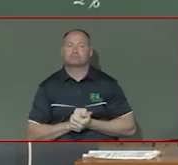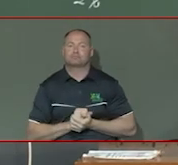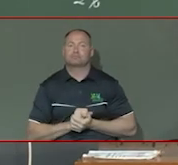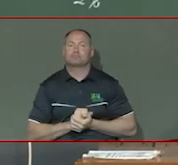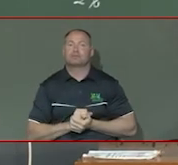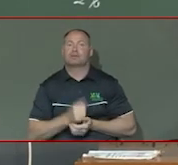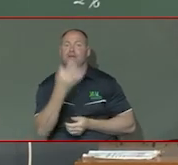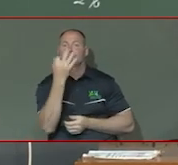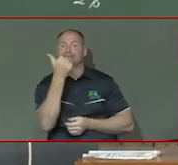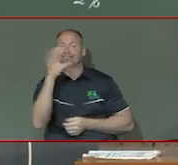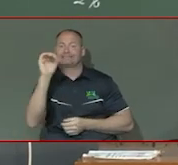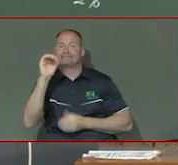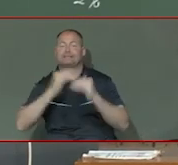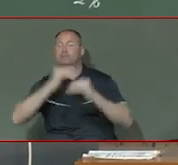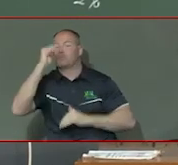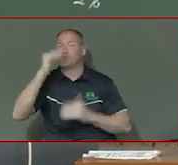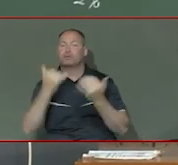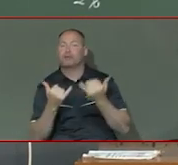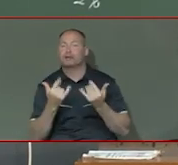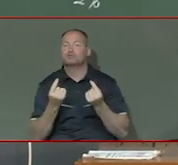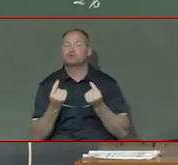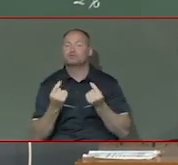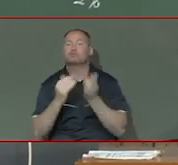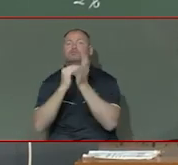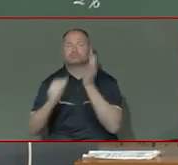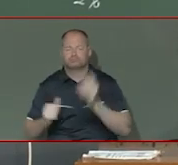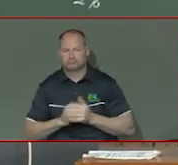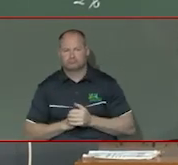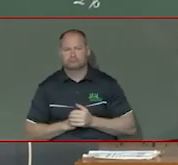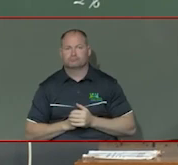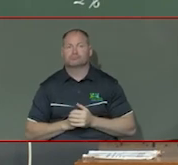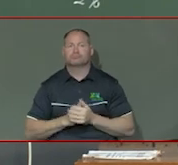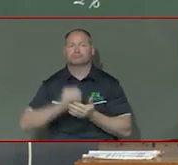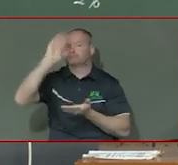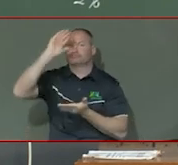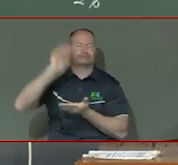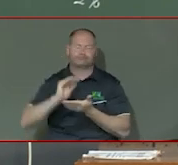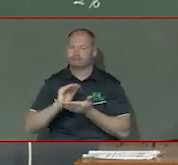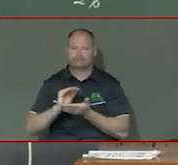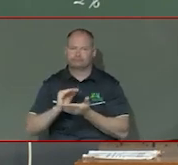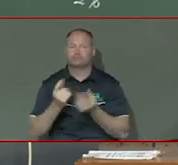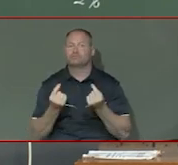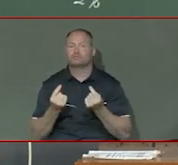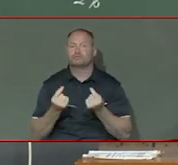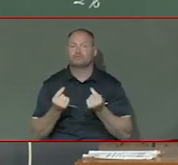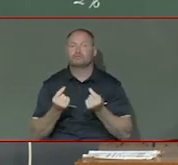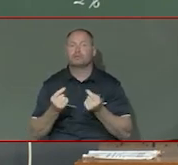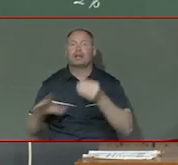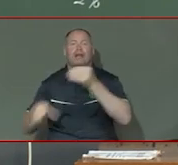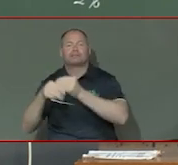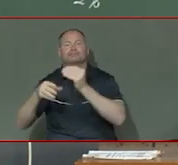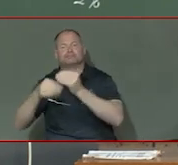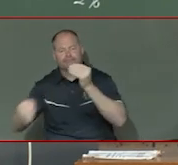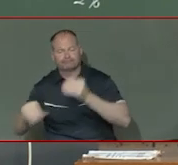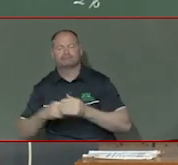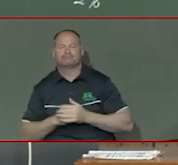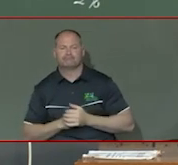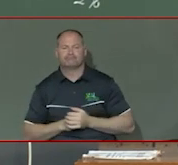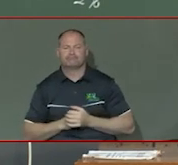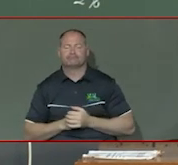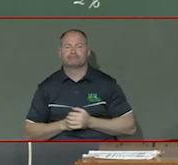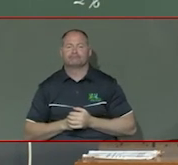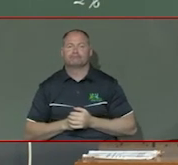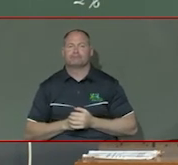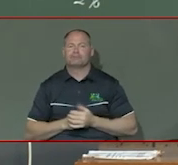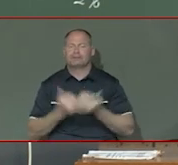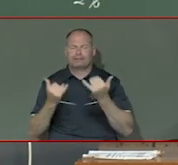360, what do? Not a reduction formula, what do? Add or subtract. And always use, how